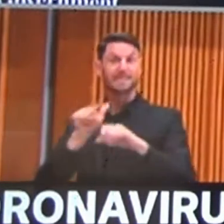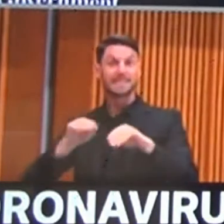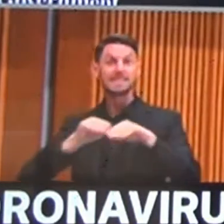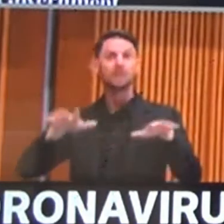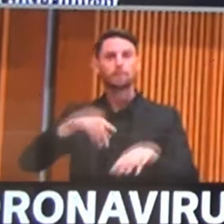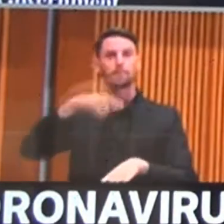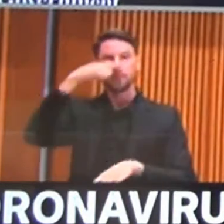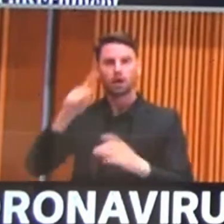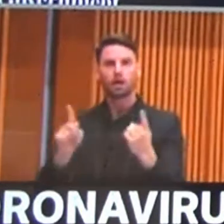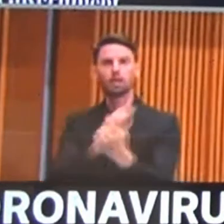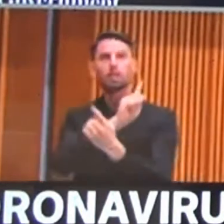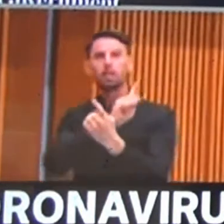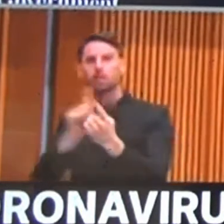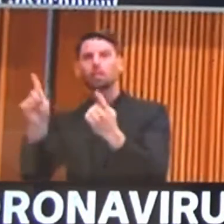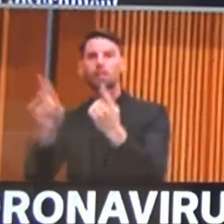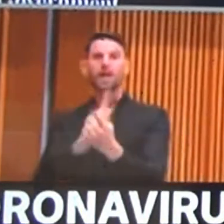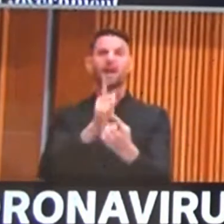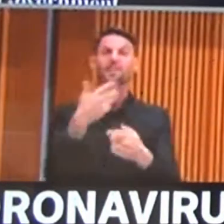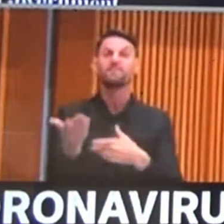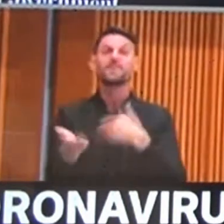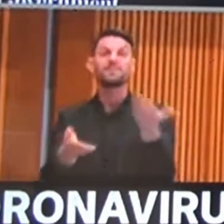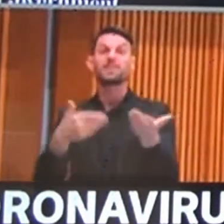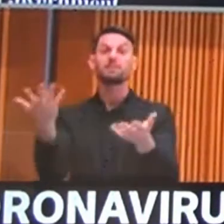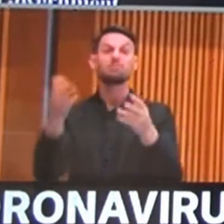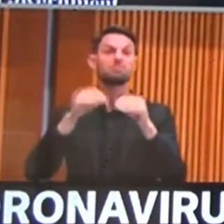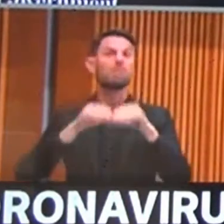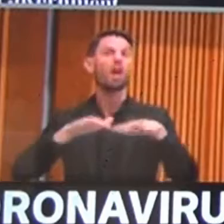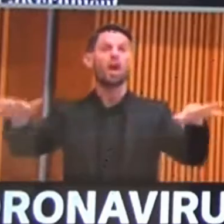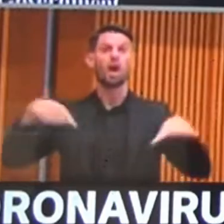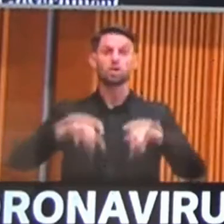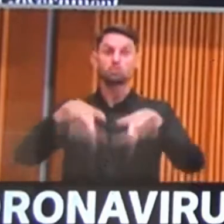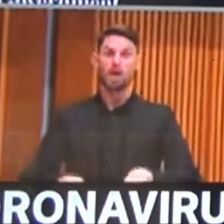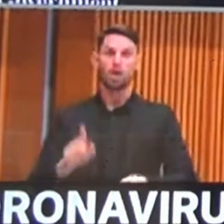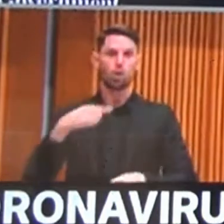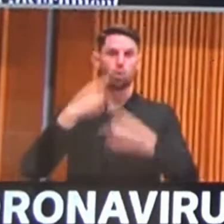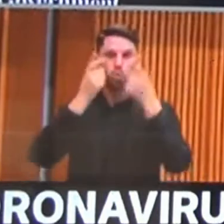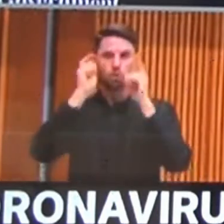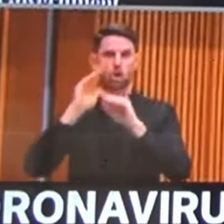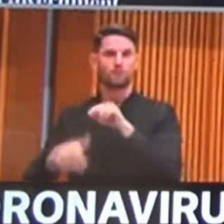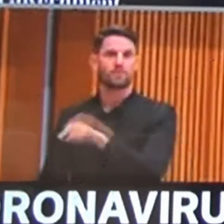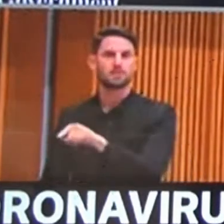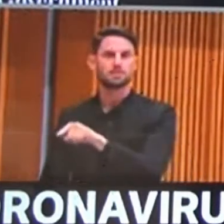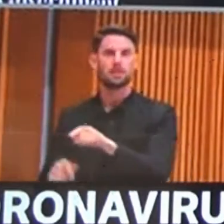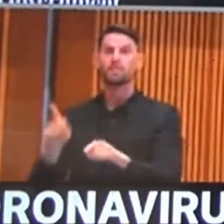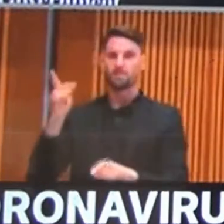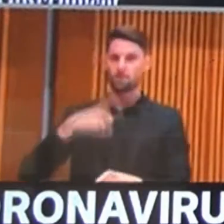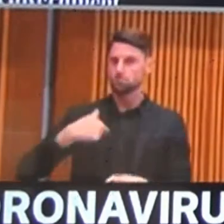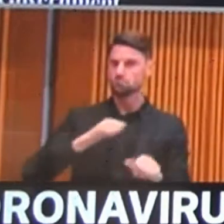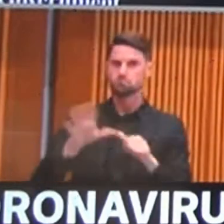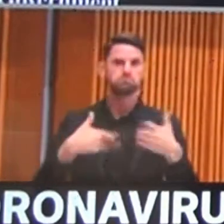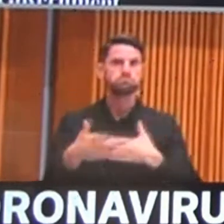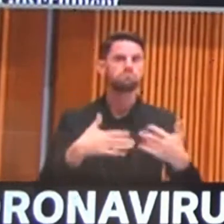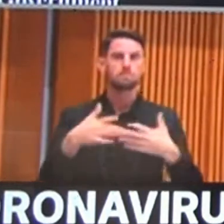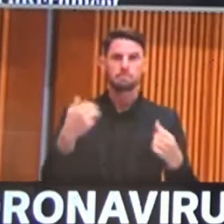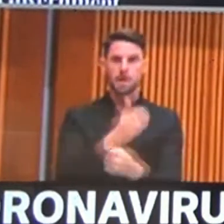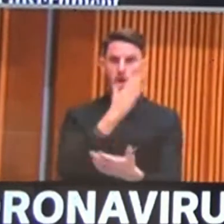Murphy, set out yesterday. And that is a fundamental task. That's what's really going to give us the confidence